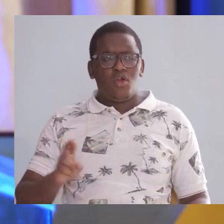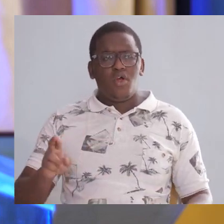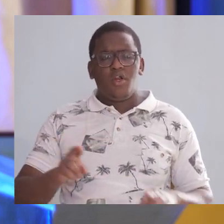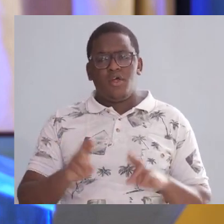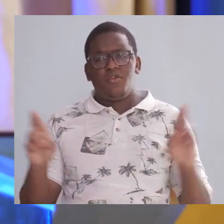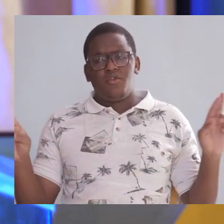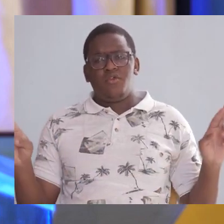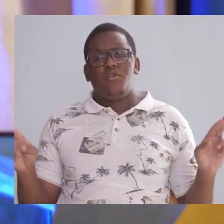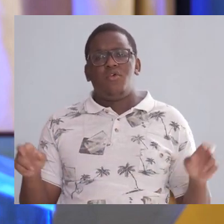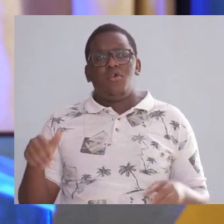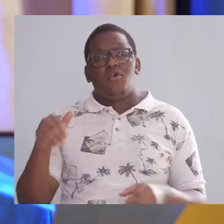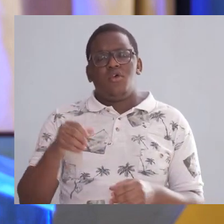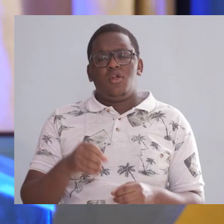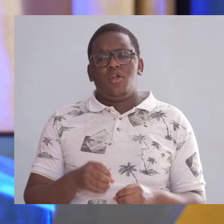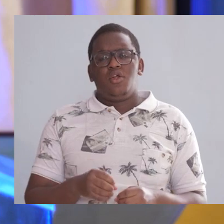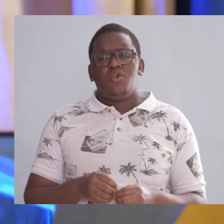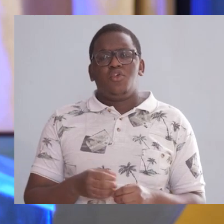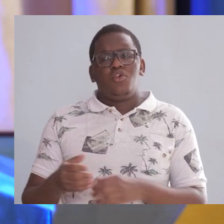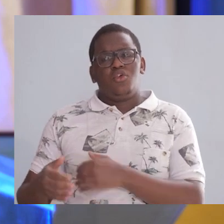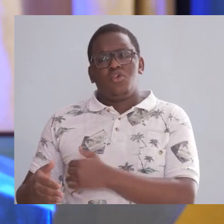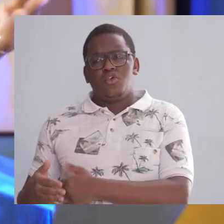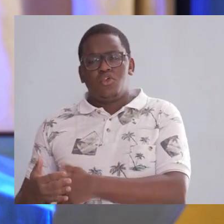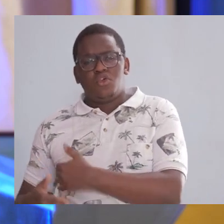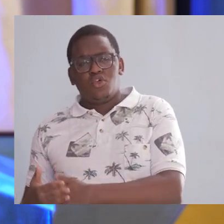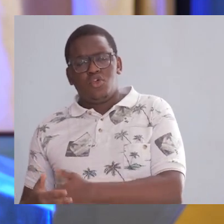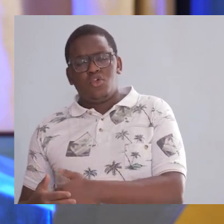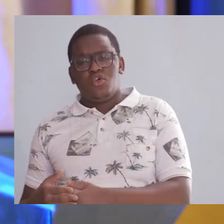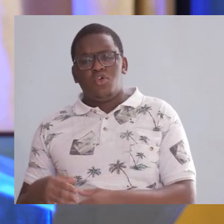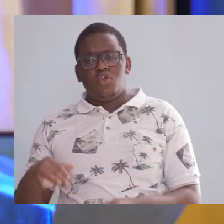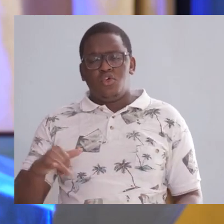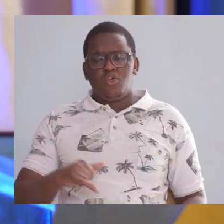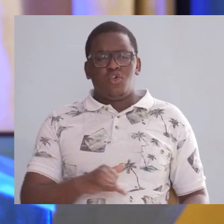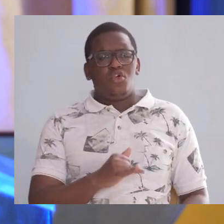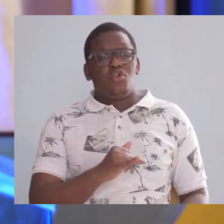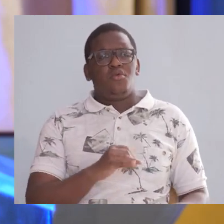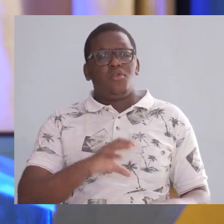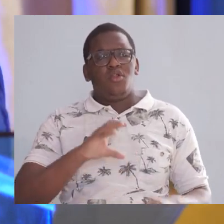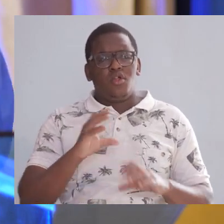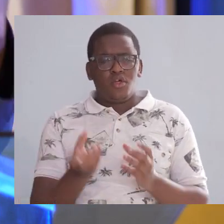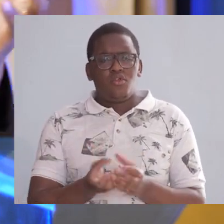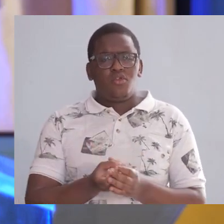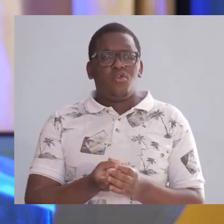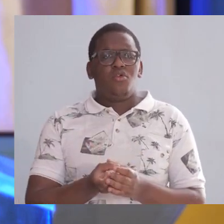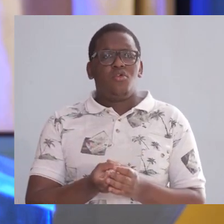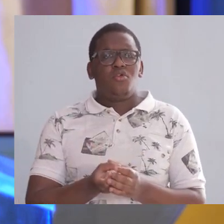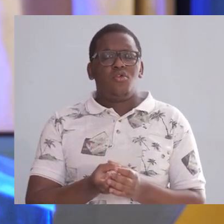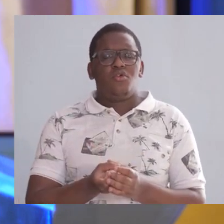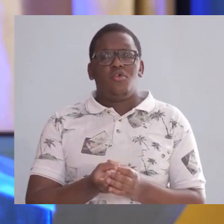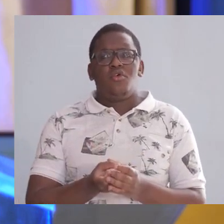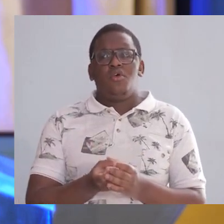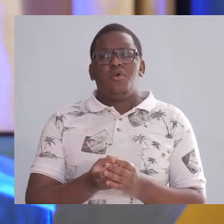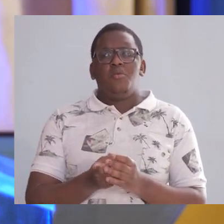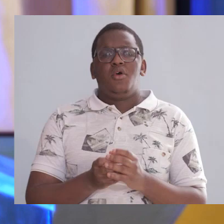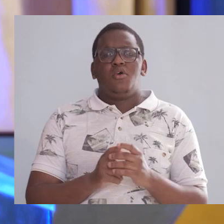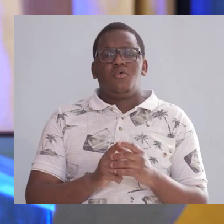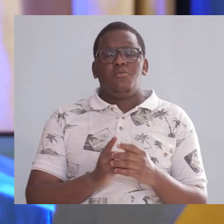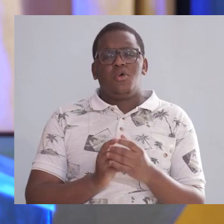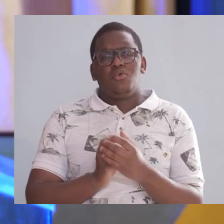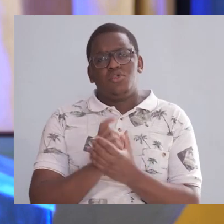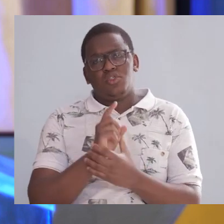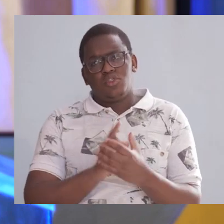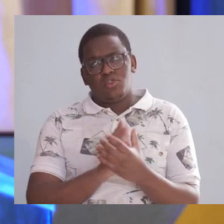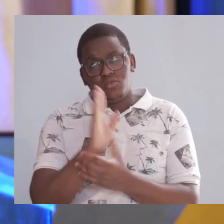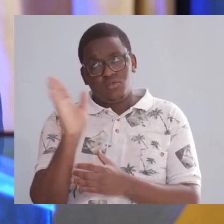eggs in your shamba, you should return them. If the branches of his mango tree that are heavy laden with